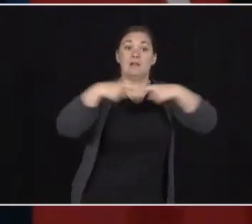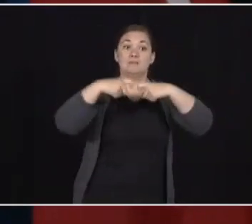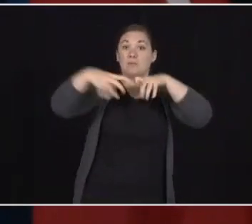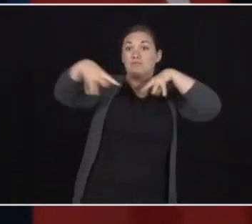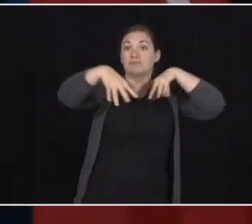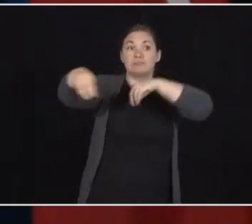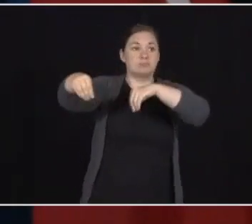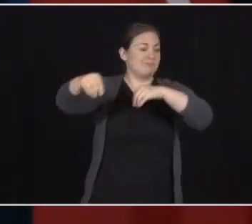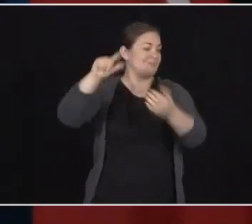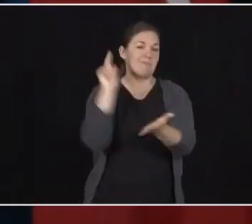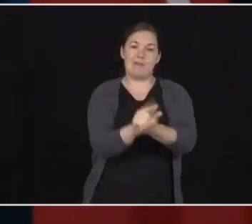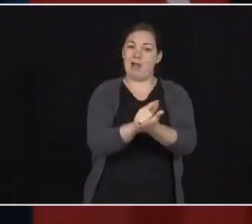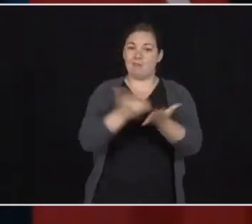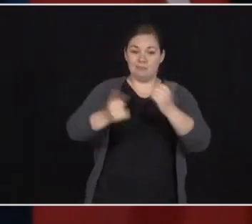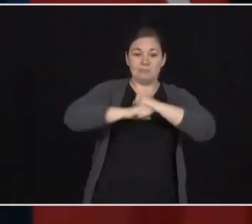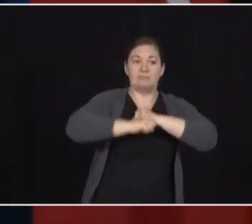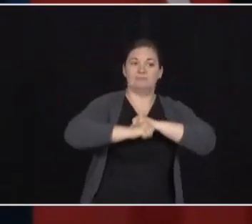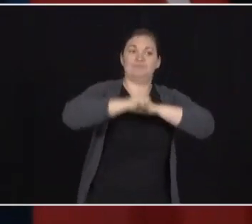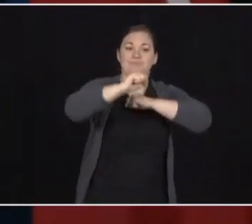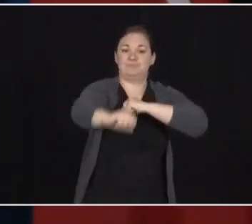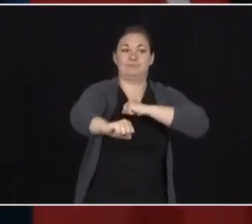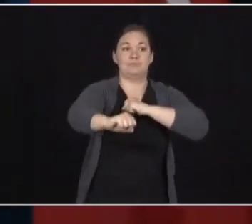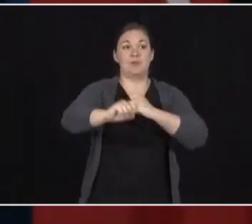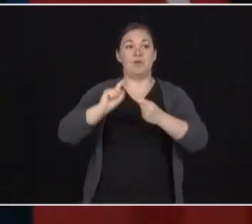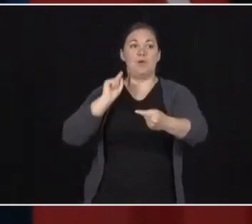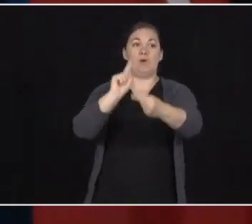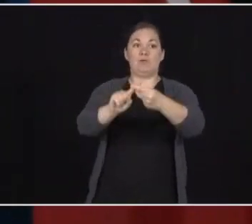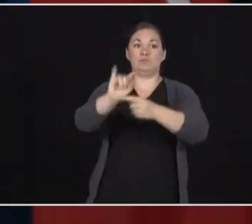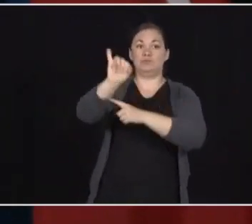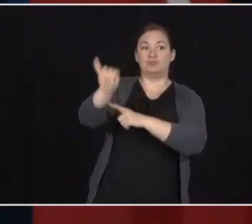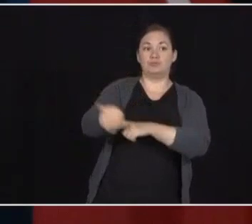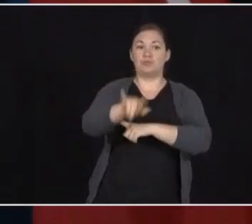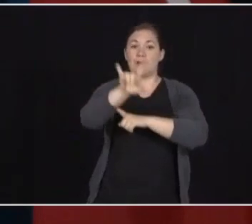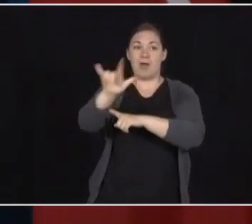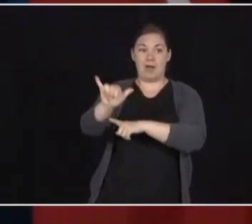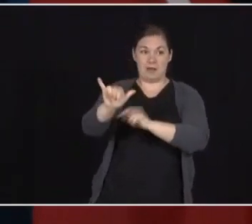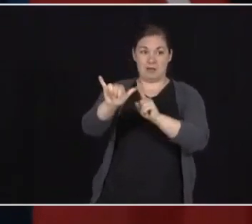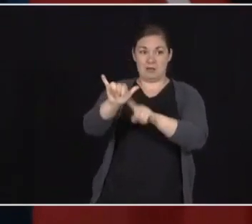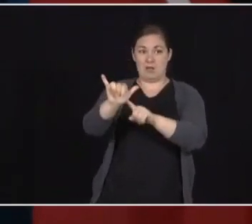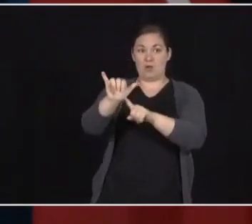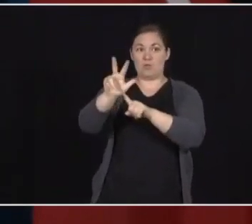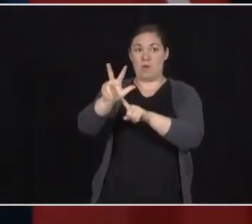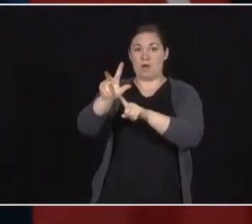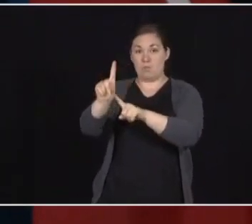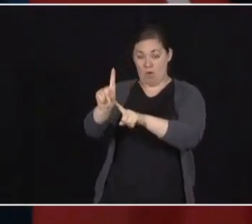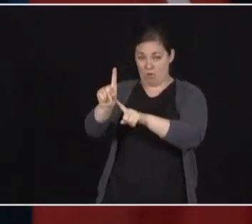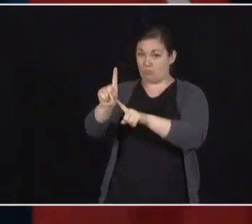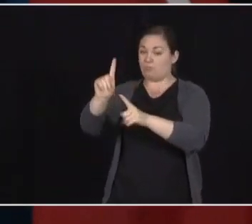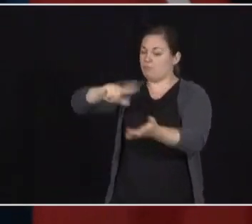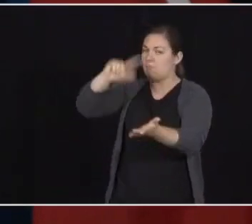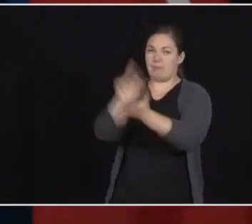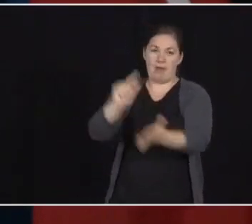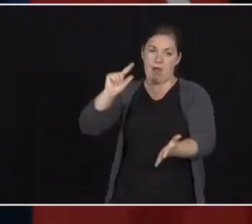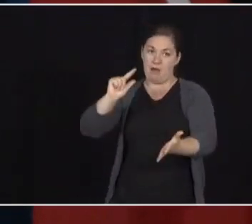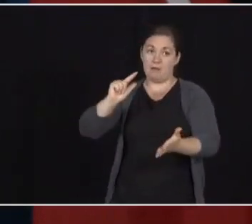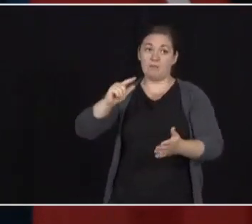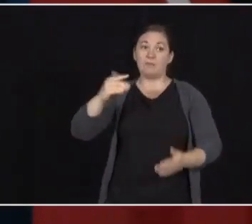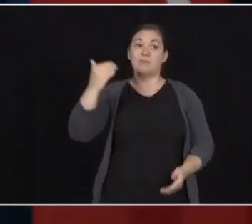July 31st. And today, we're also introducing the new COVID-19 Energy Assistance